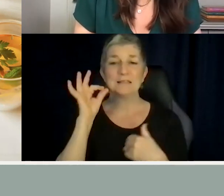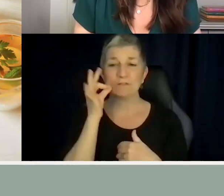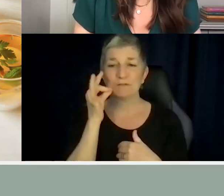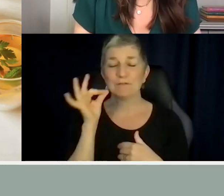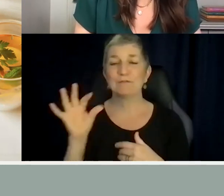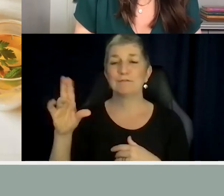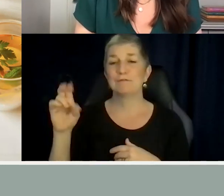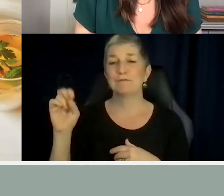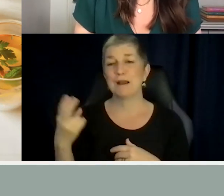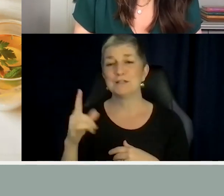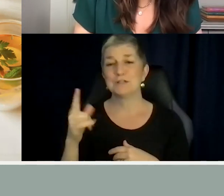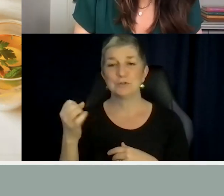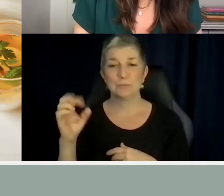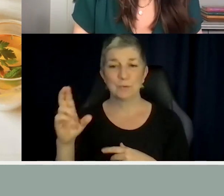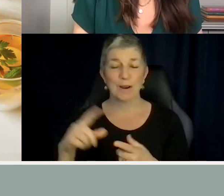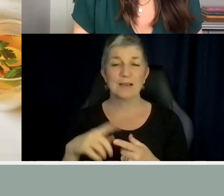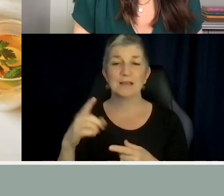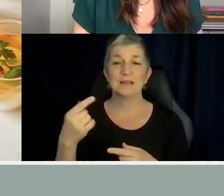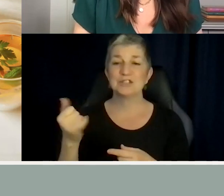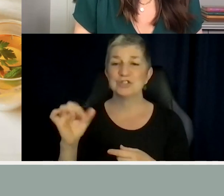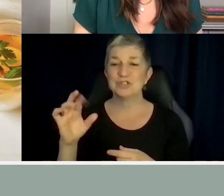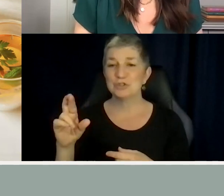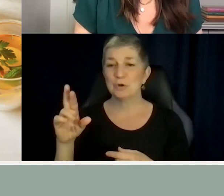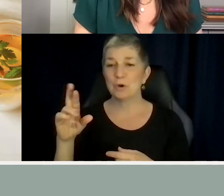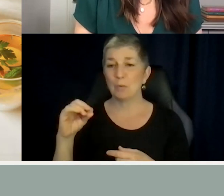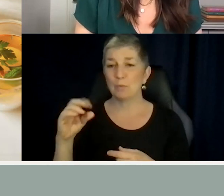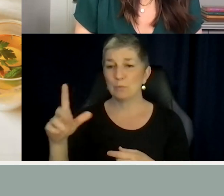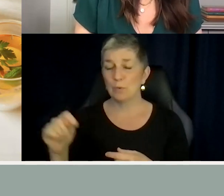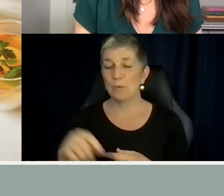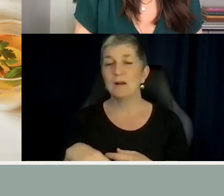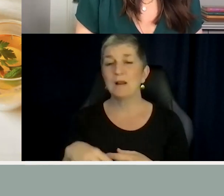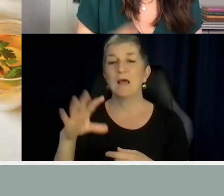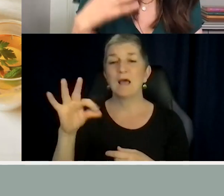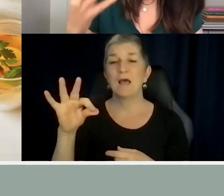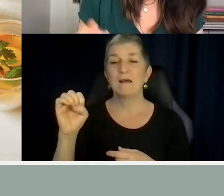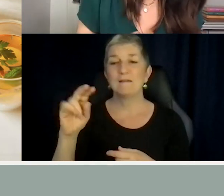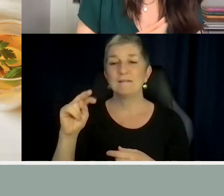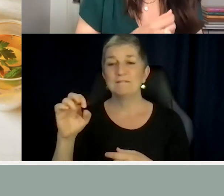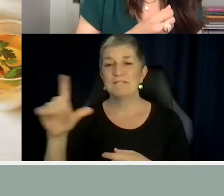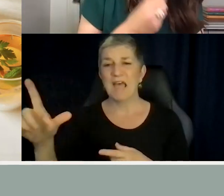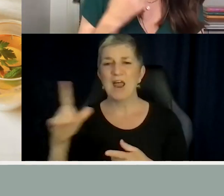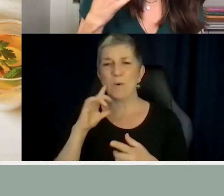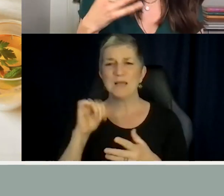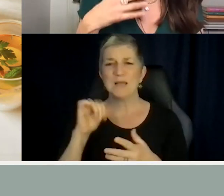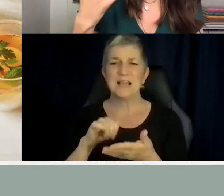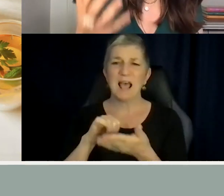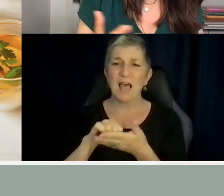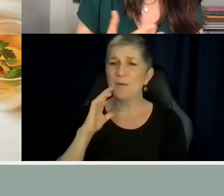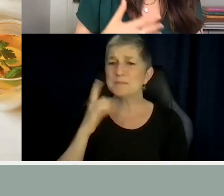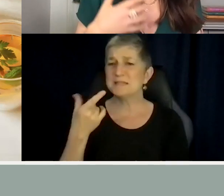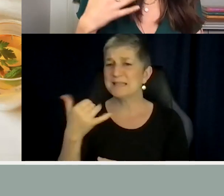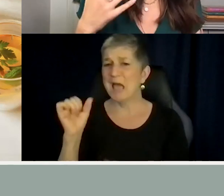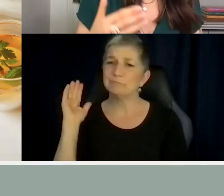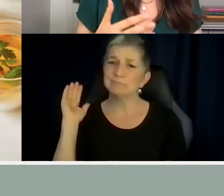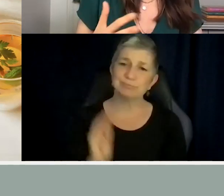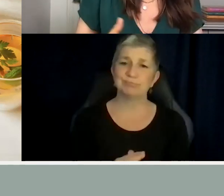fresh ginger root, fennel, which helps relieve gas, and it also it